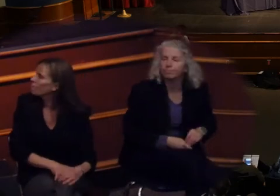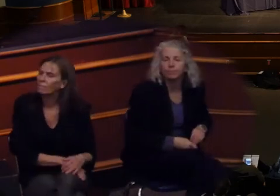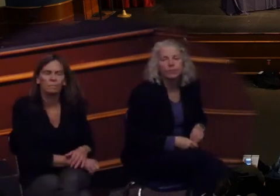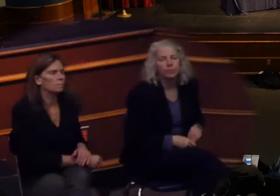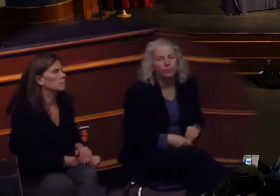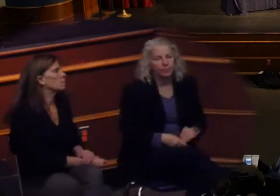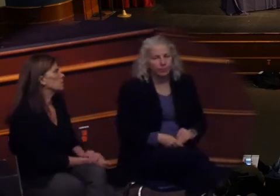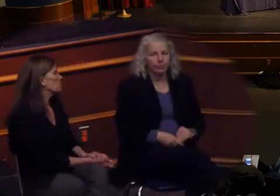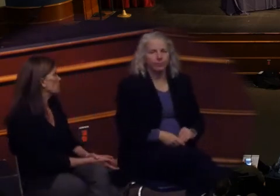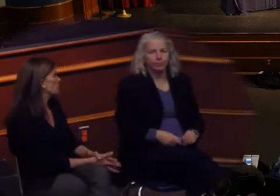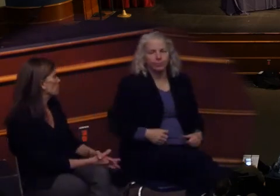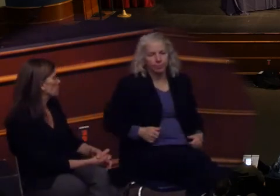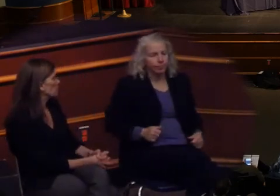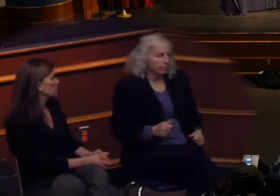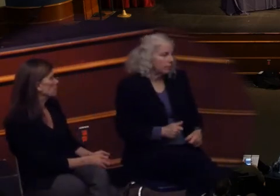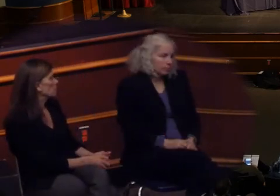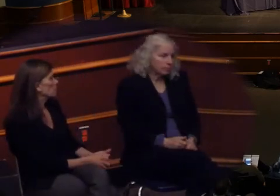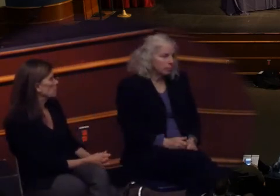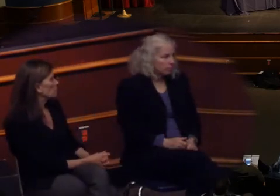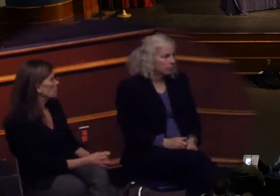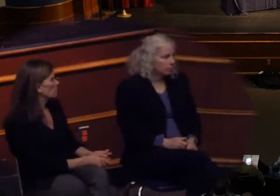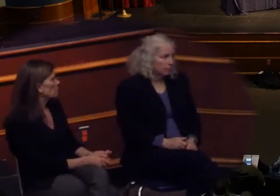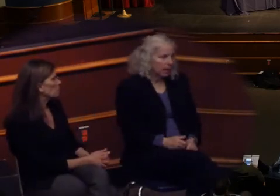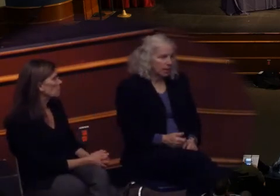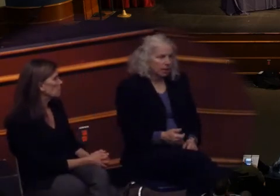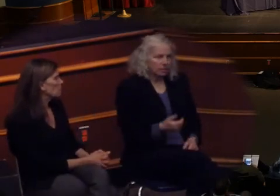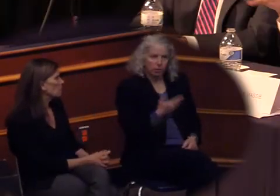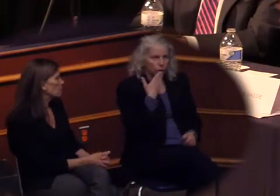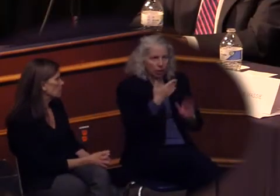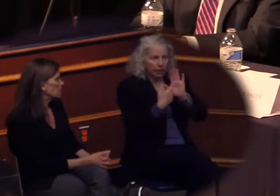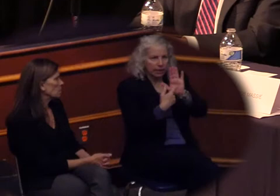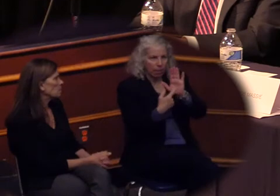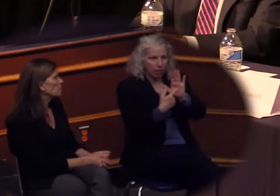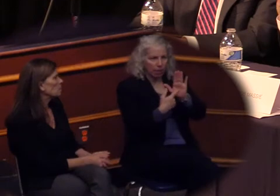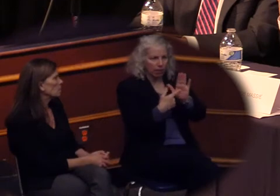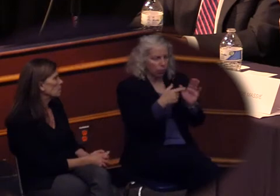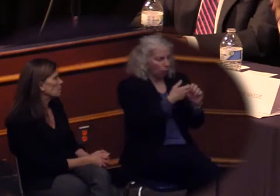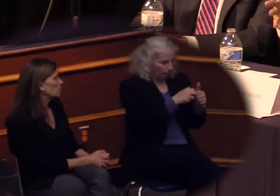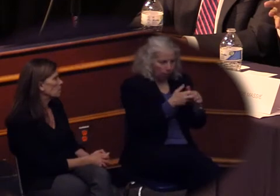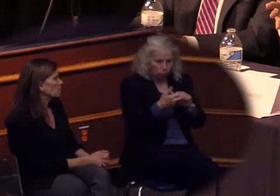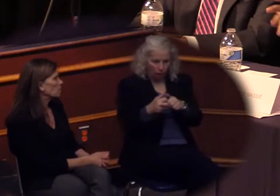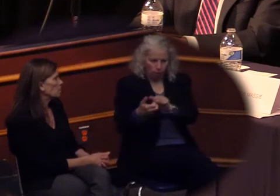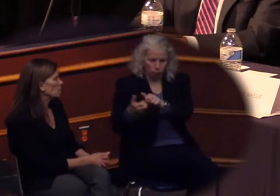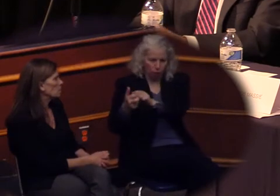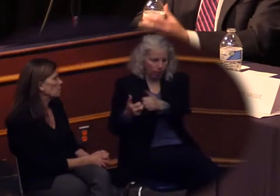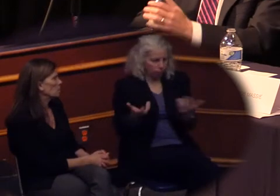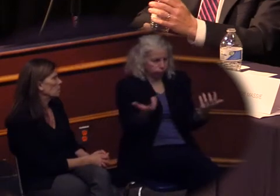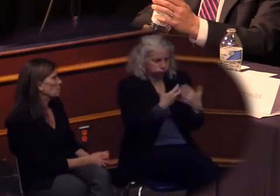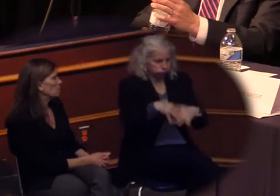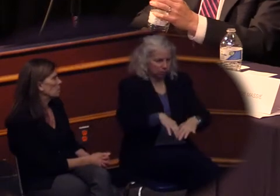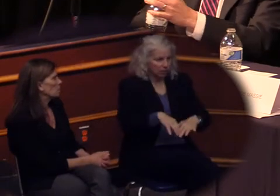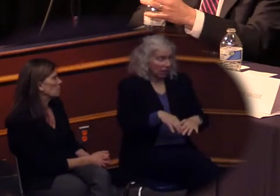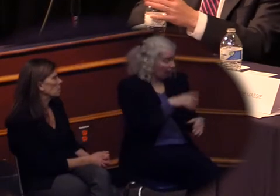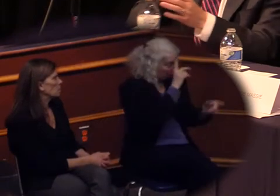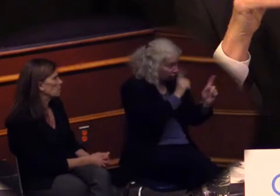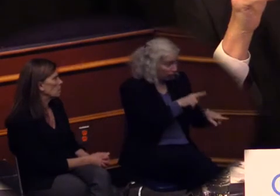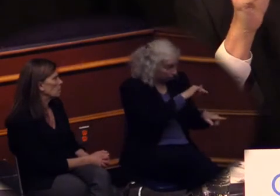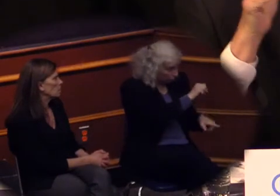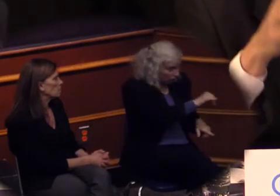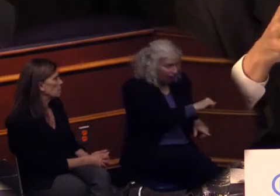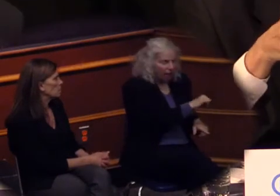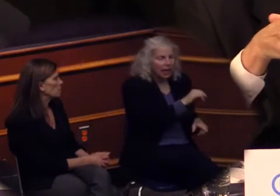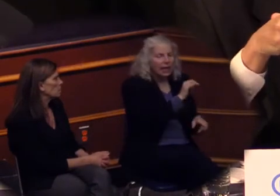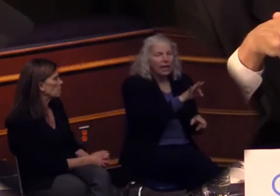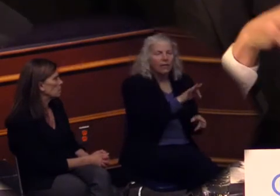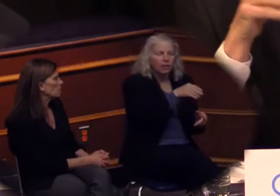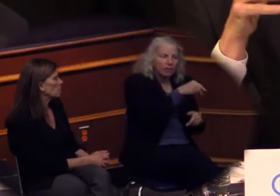So this is an example of an integrated problem. So I agree with Jay. If people had better wages, if we were to not